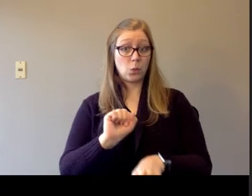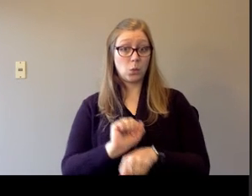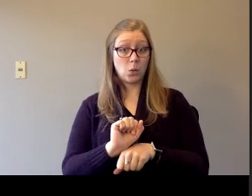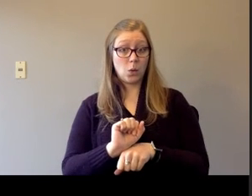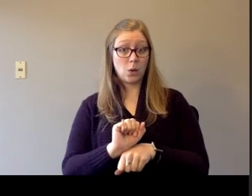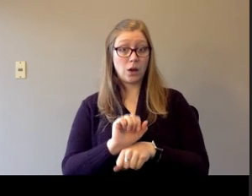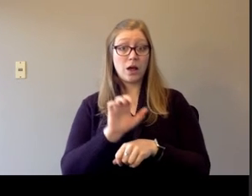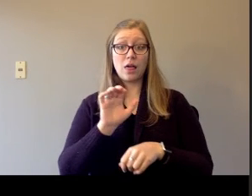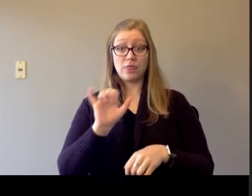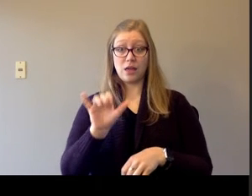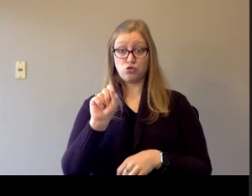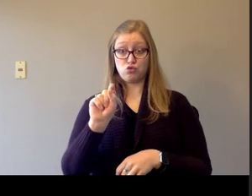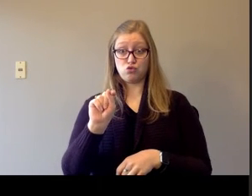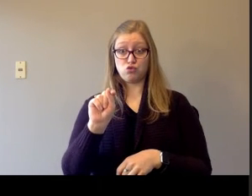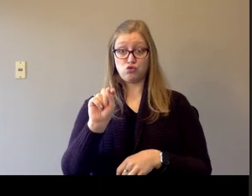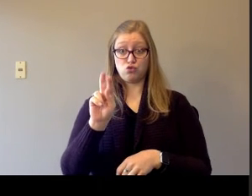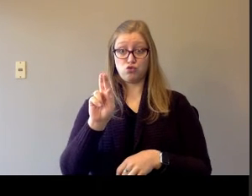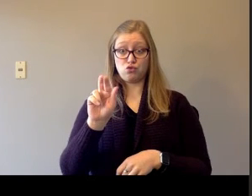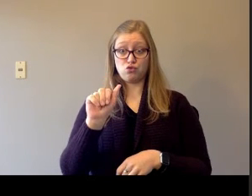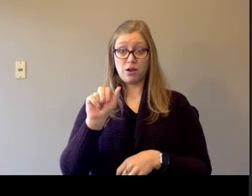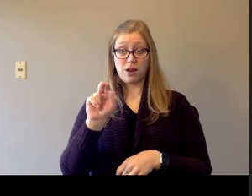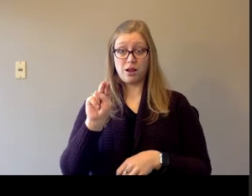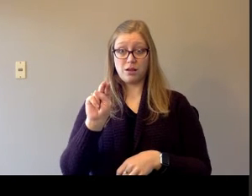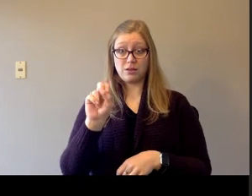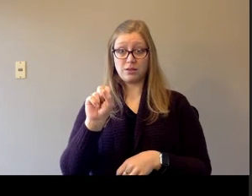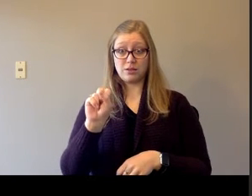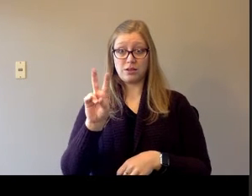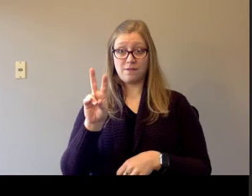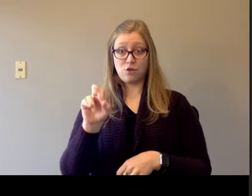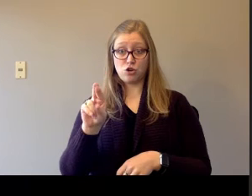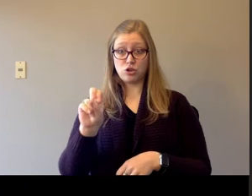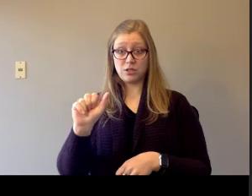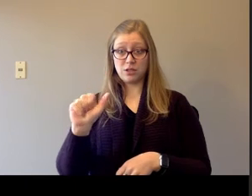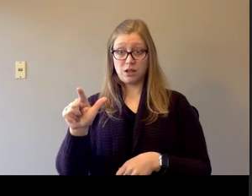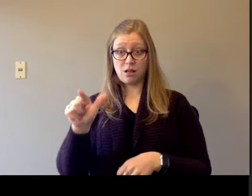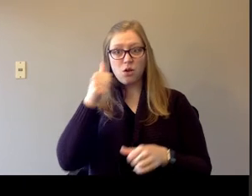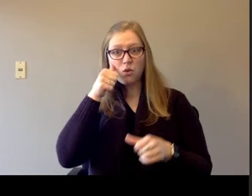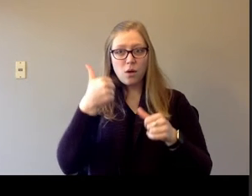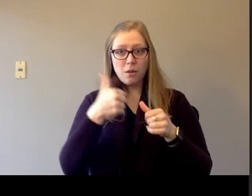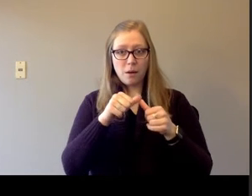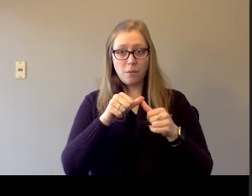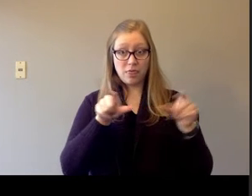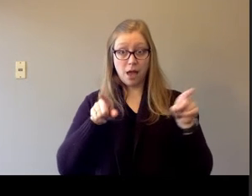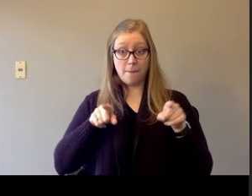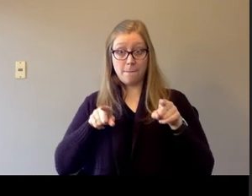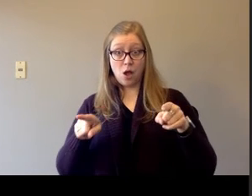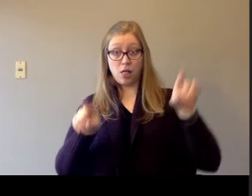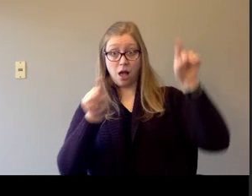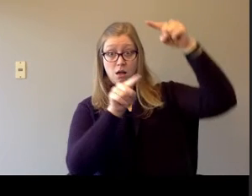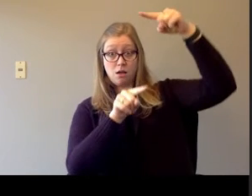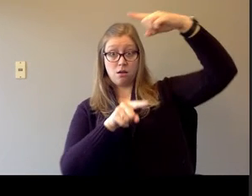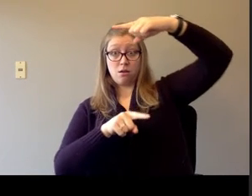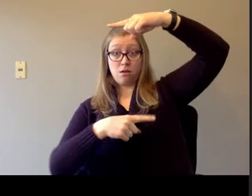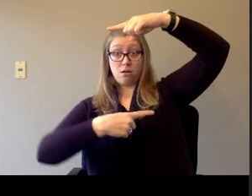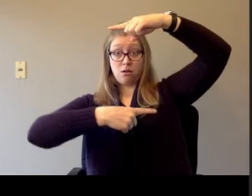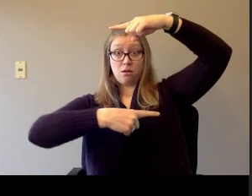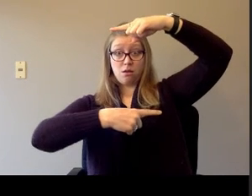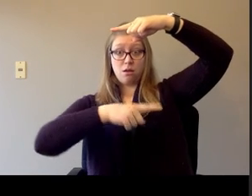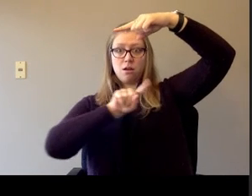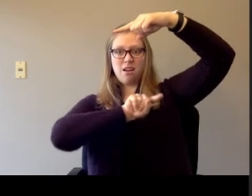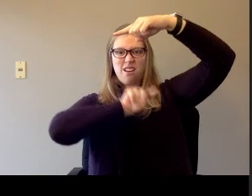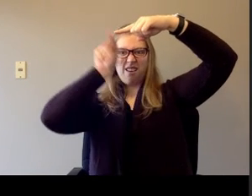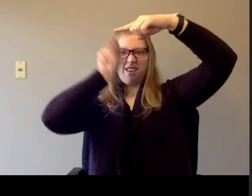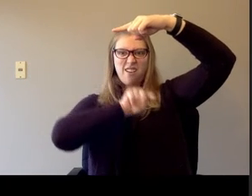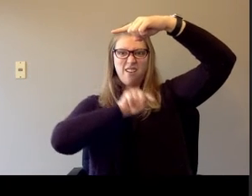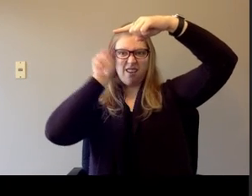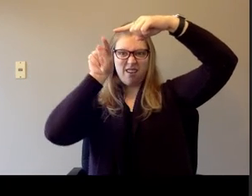here, so this transversal right here is going to make angle 3 and angle 5 are